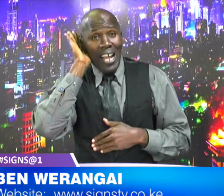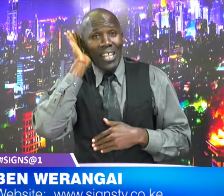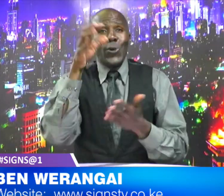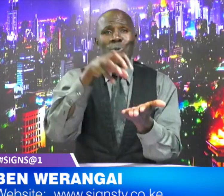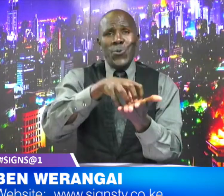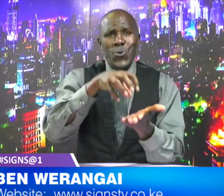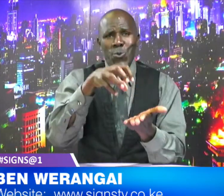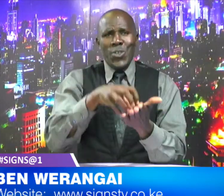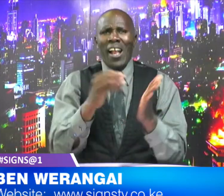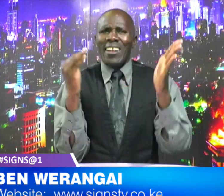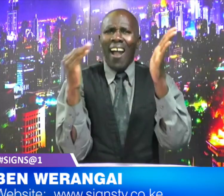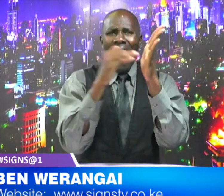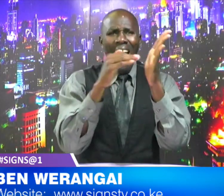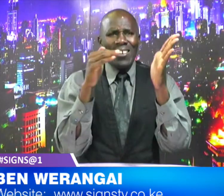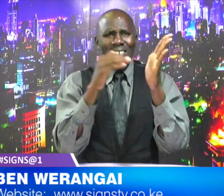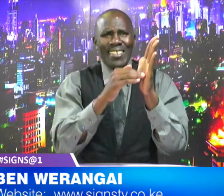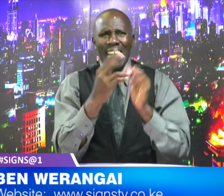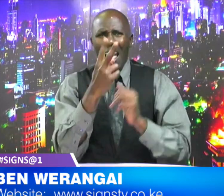On to our next news.